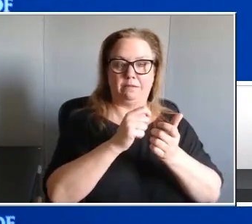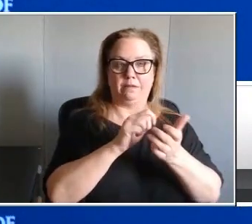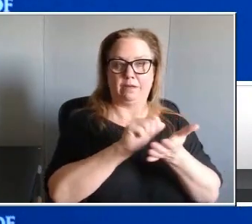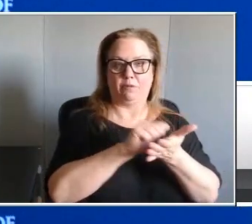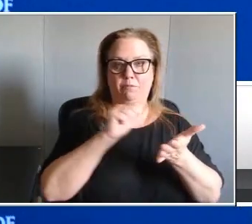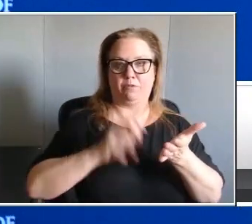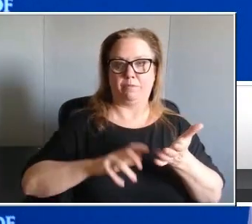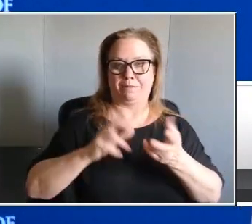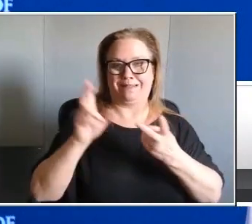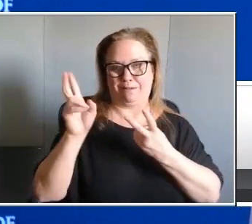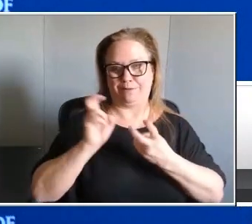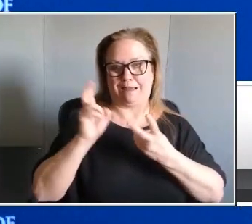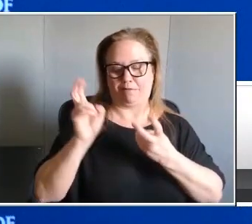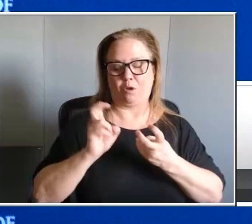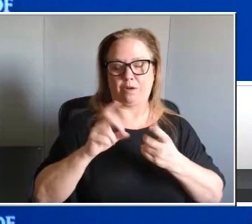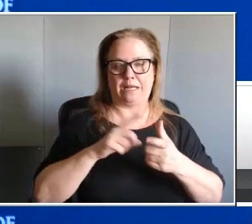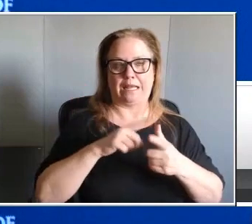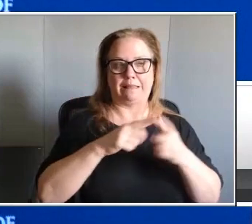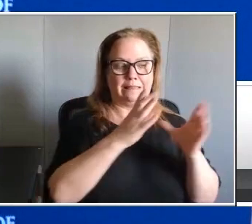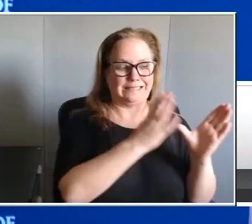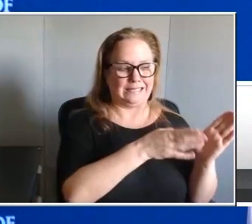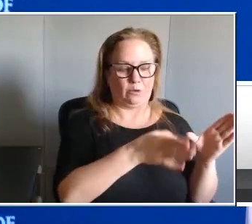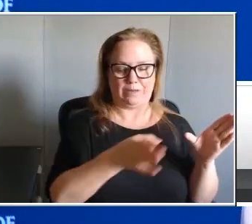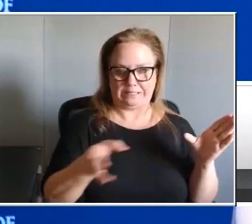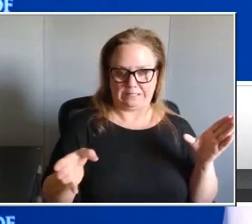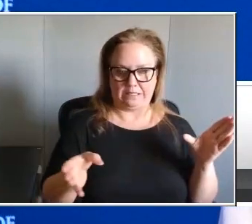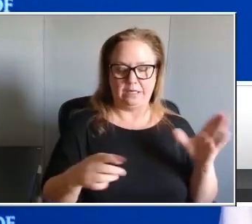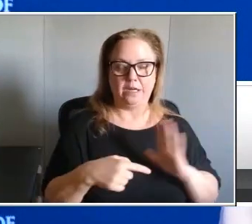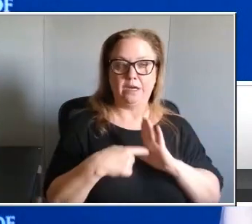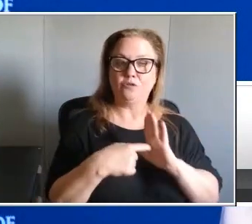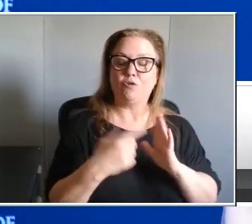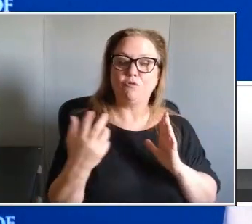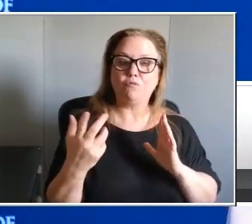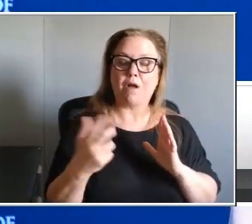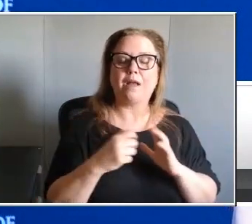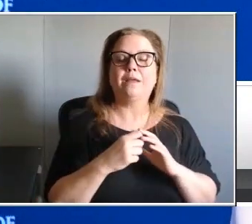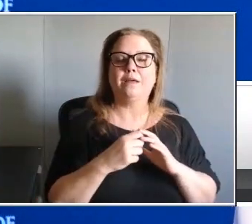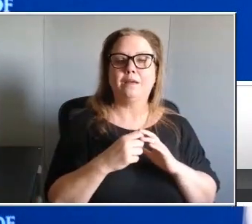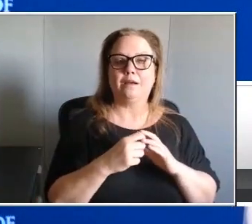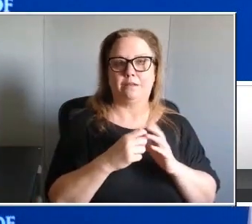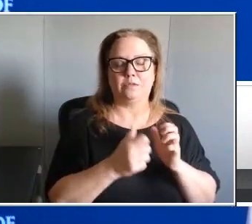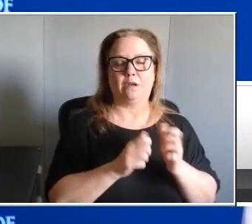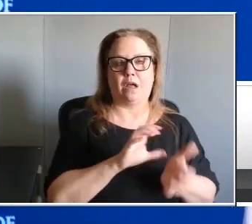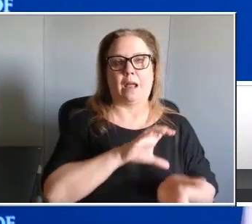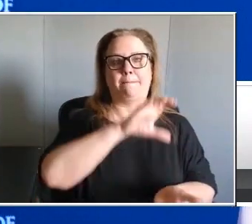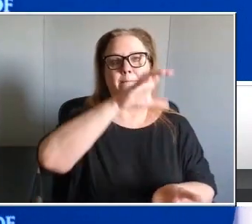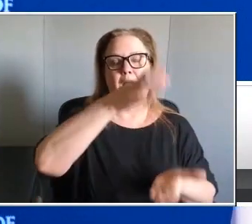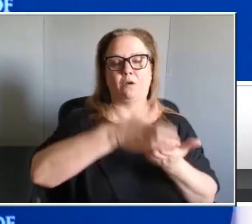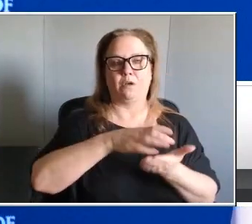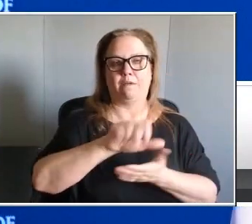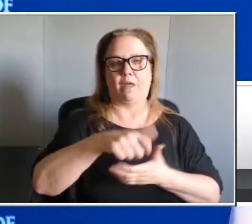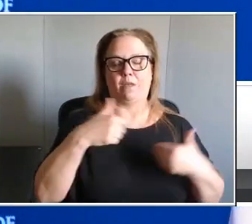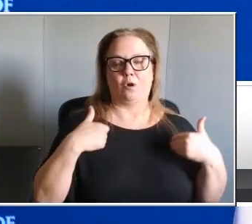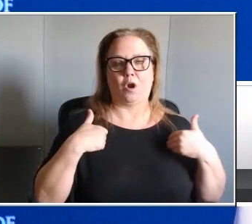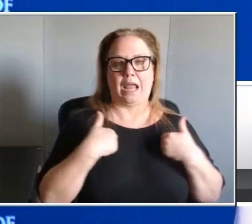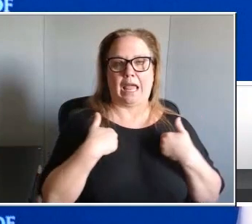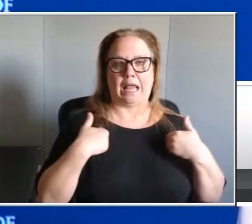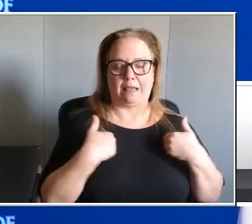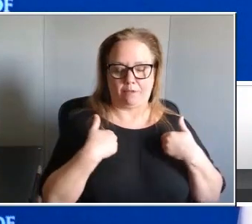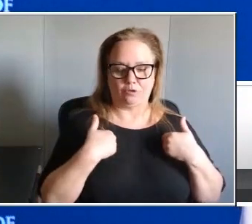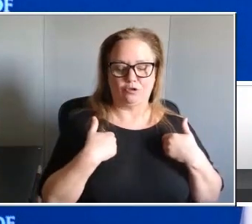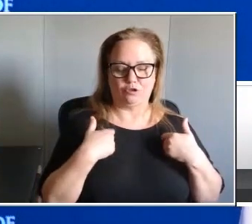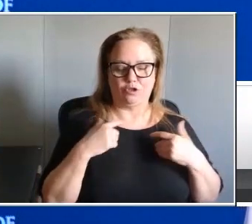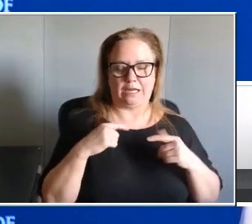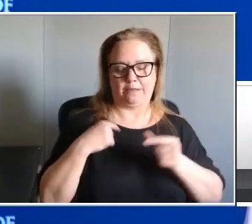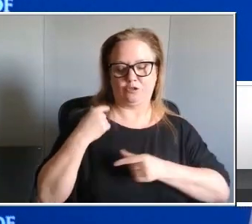be downloaded and then sequenced. And what this showed was that there was a significant amount of other animals in these